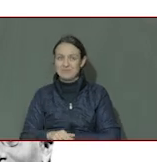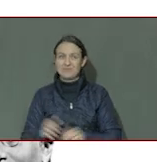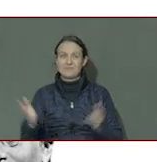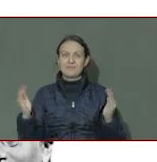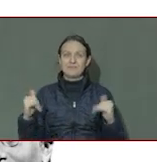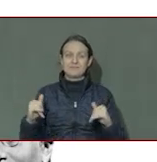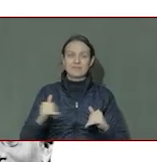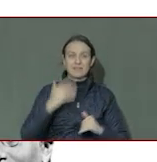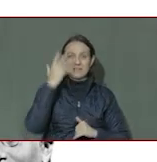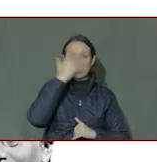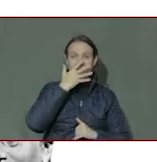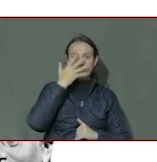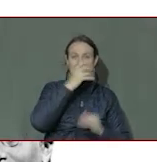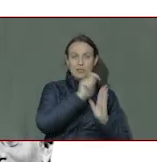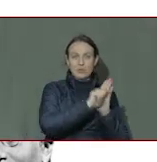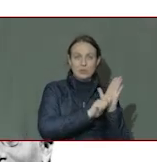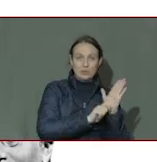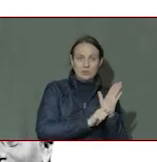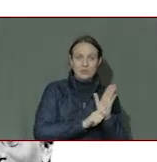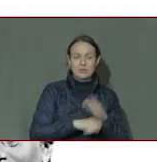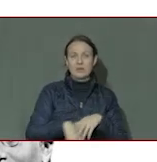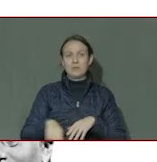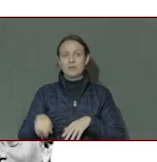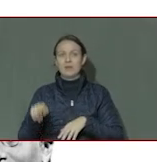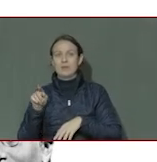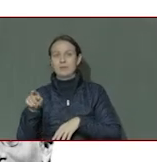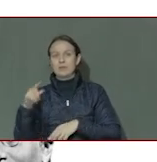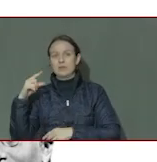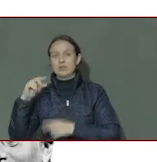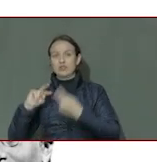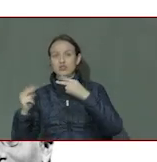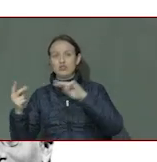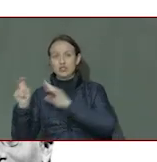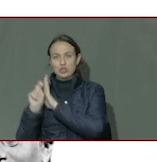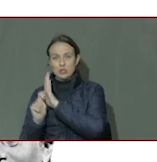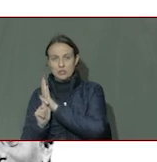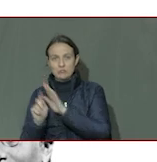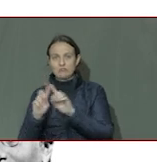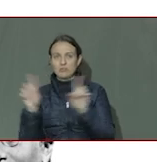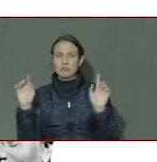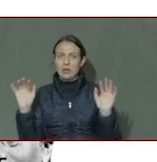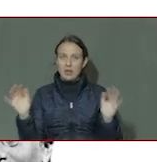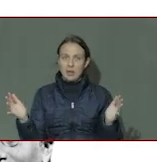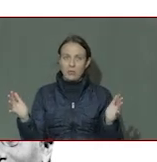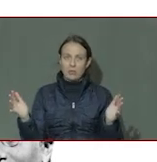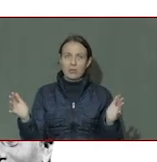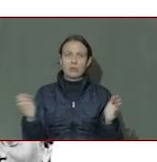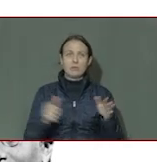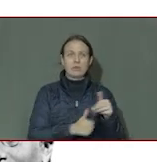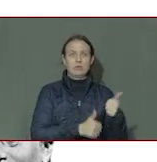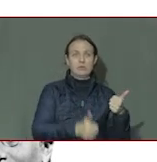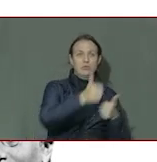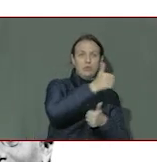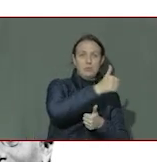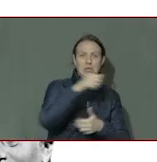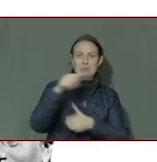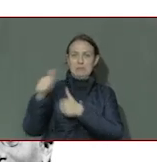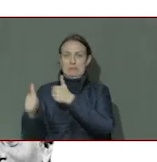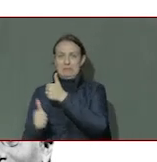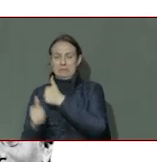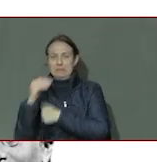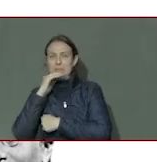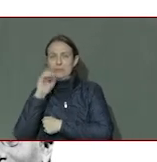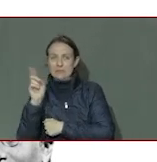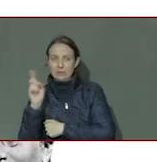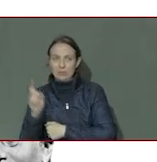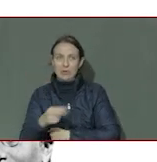Phenotype and genotype, dominant and recessive, homozygous and heterozygous. So they can just